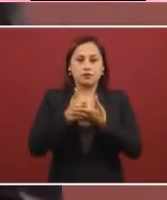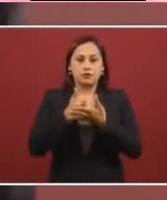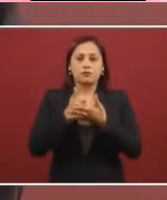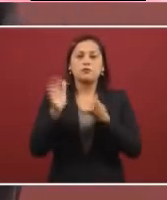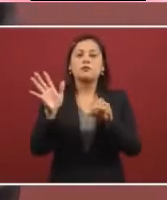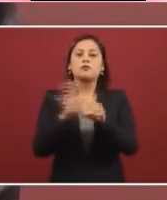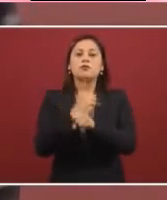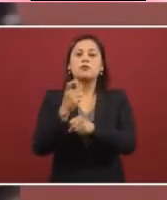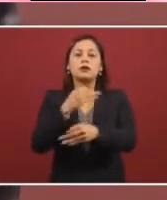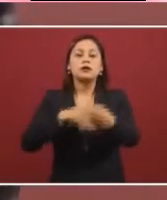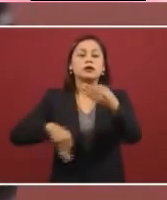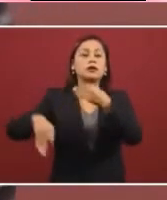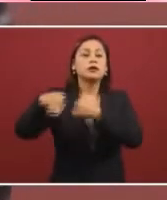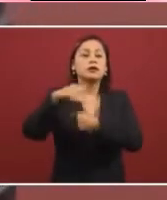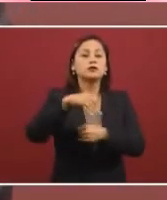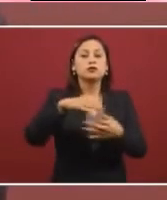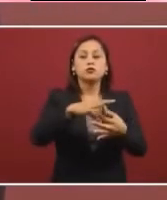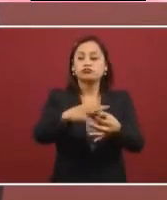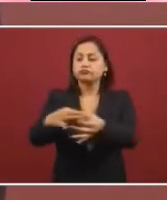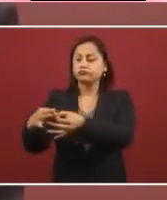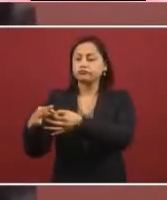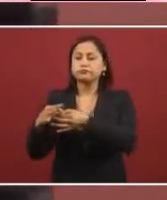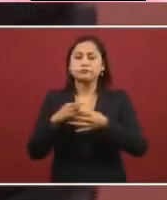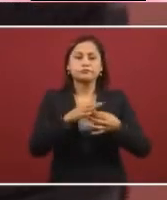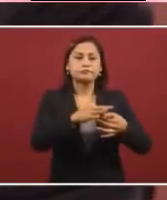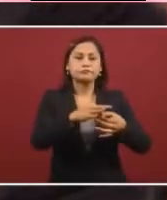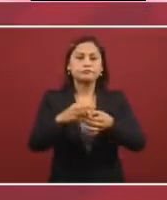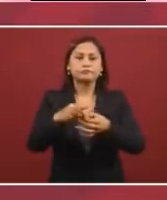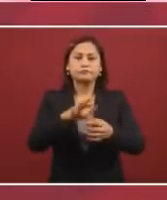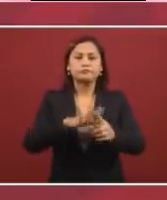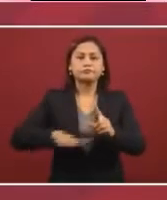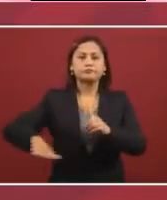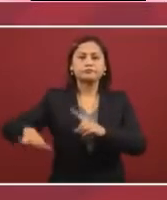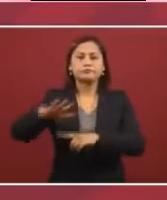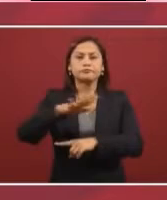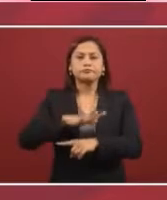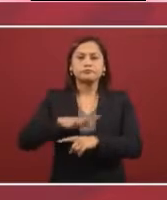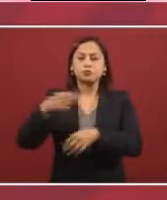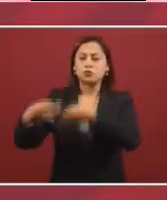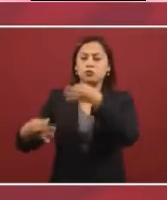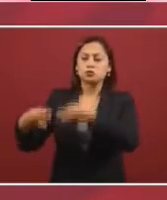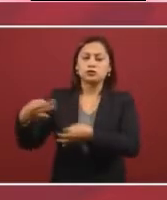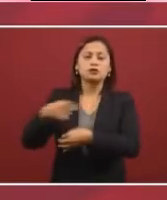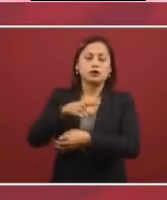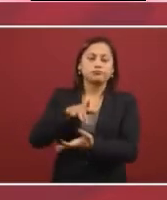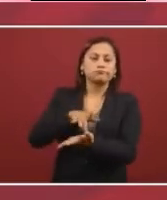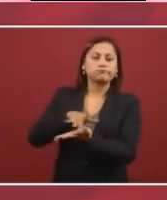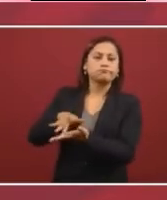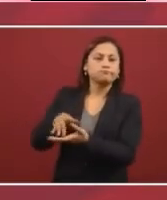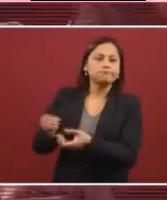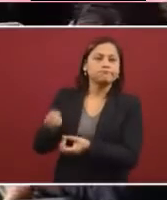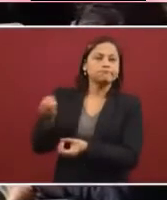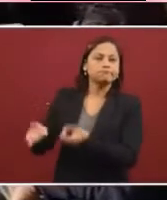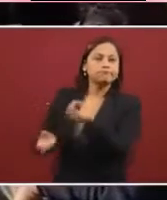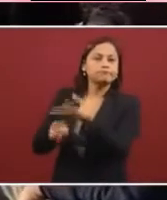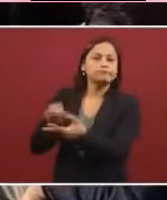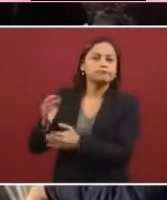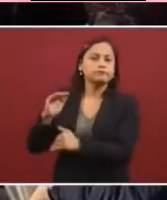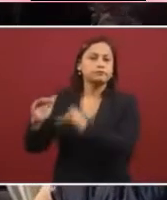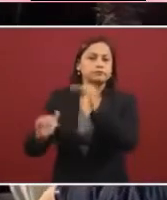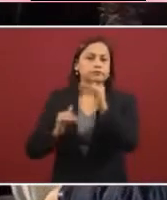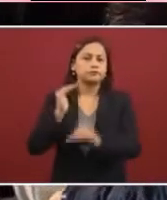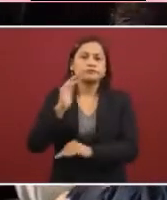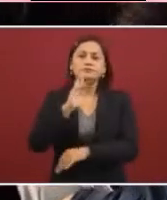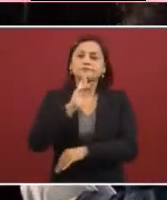So that between all of us, we continue to ensure that